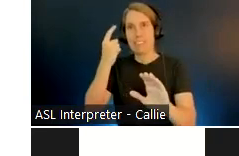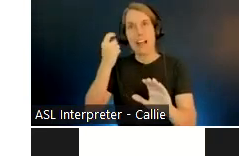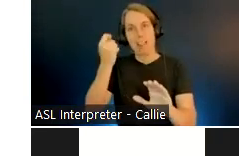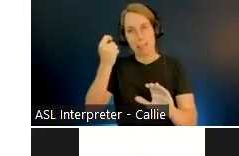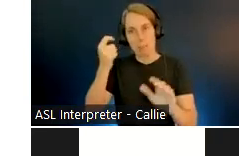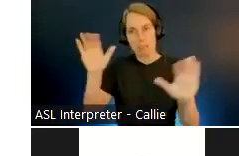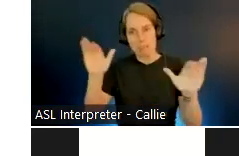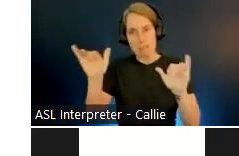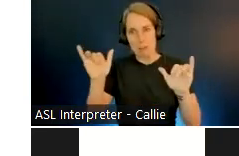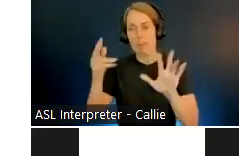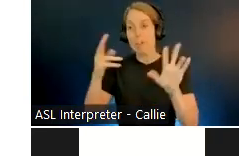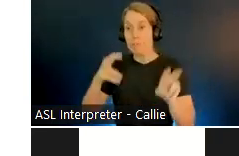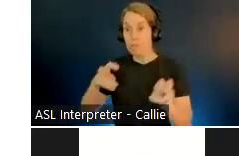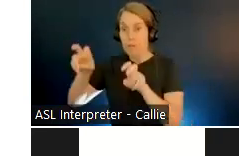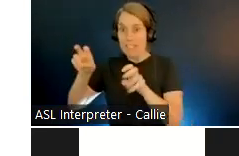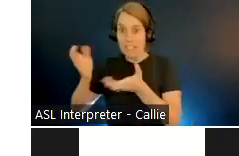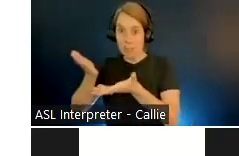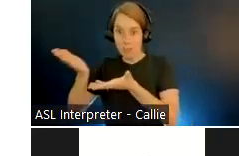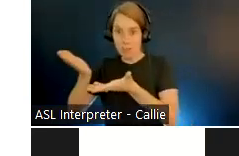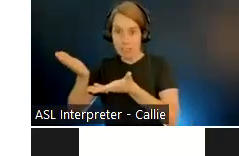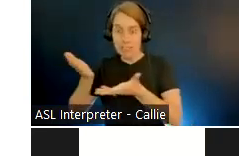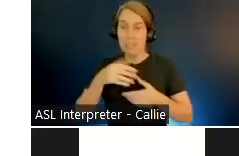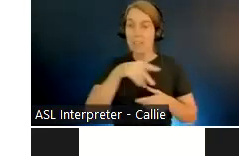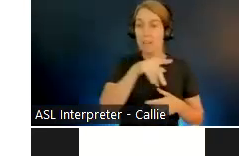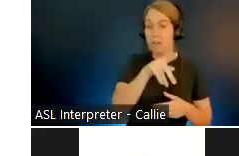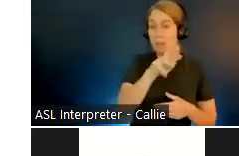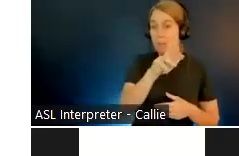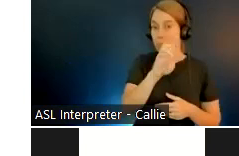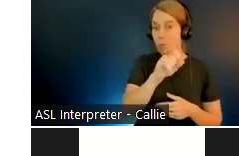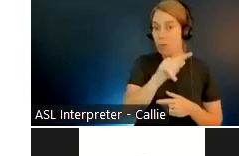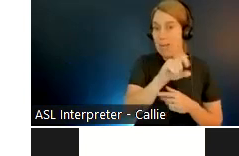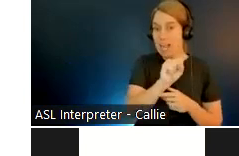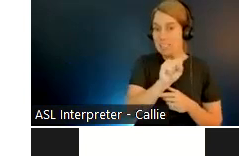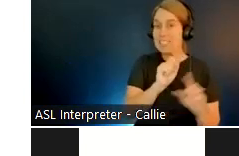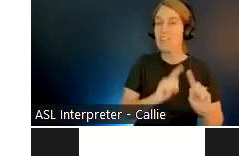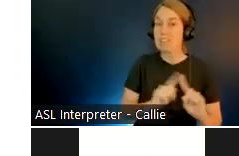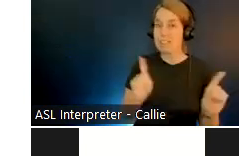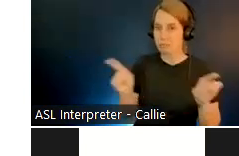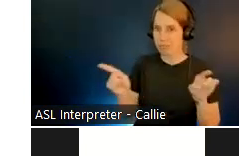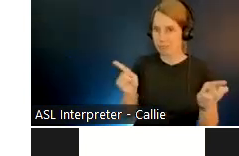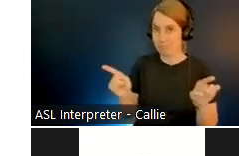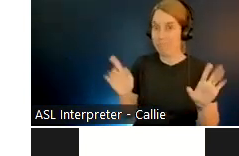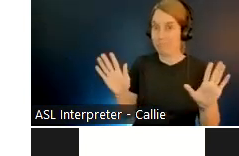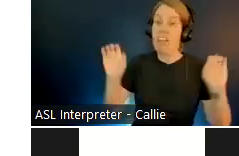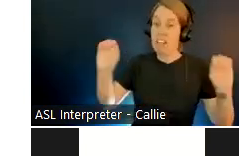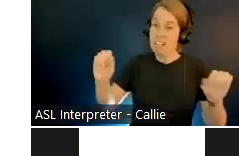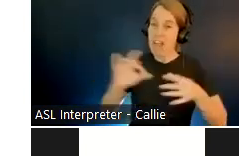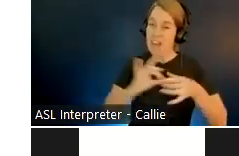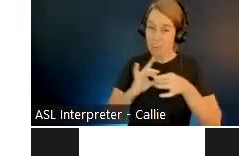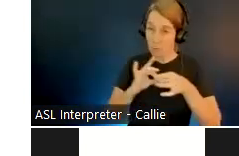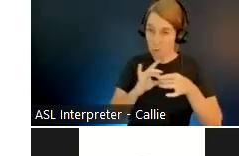are different, although there might be a little overlap. The transition services are kind of a next